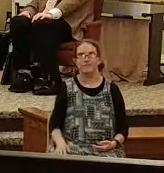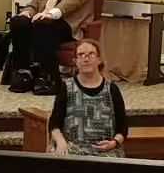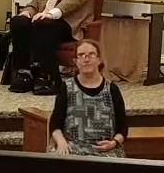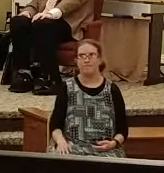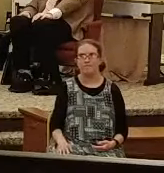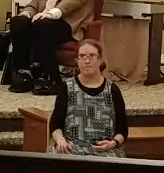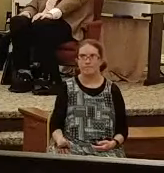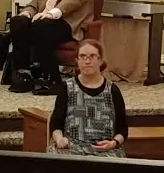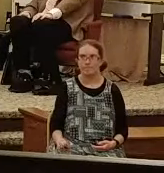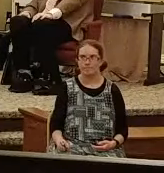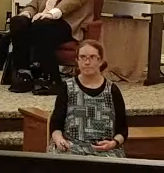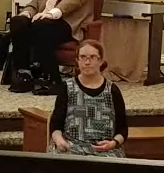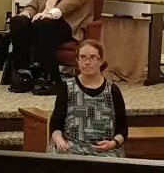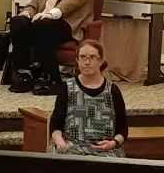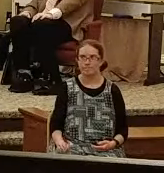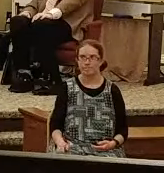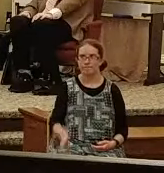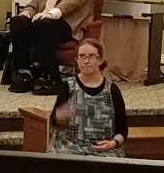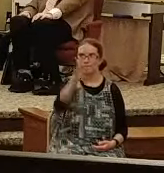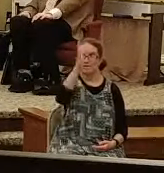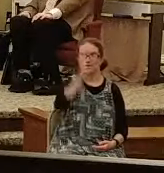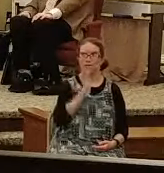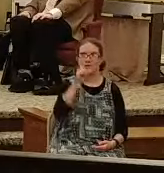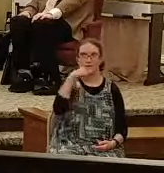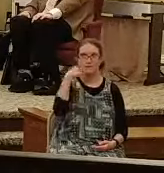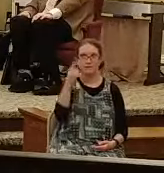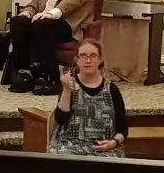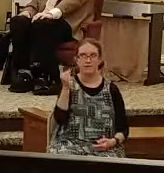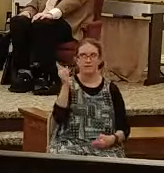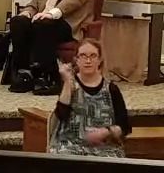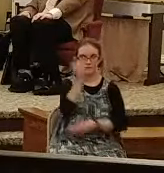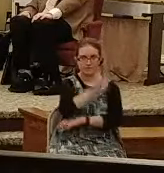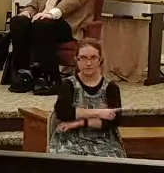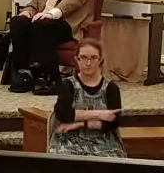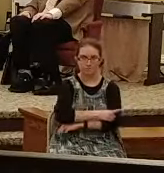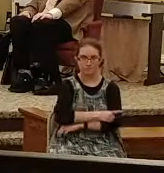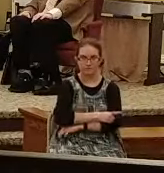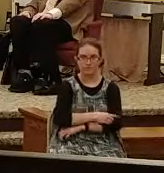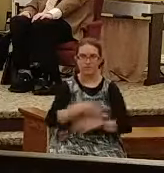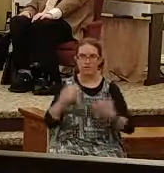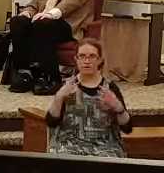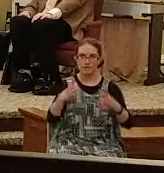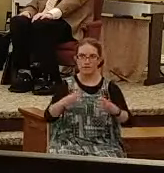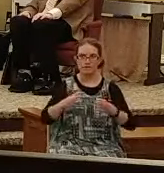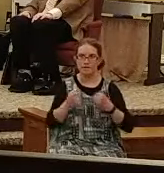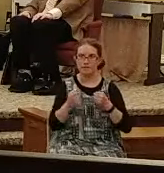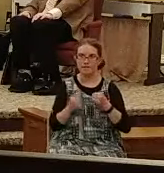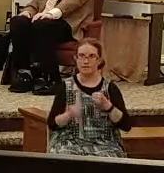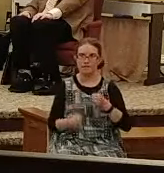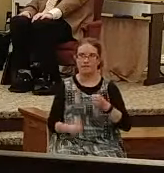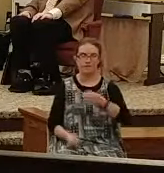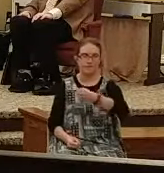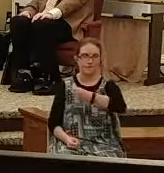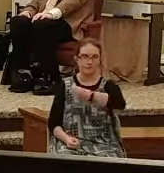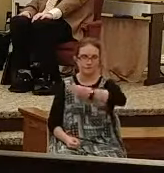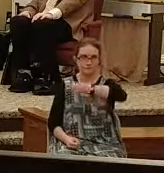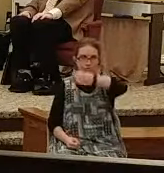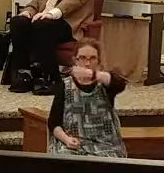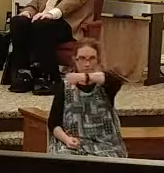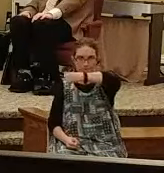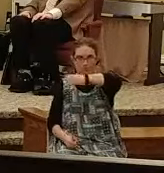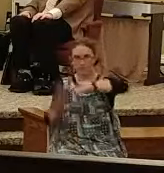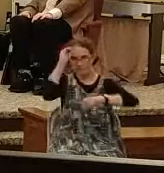Man. And God is saying today, if you take that shield and you'll bind it together